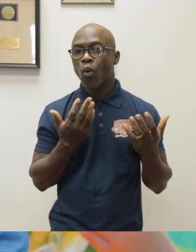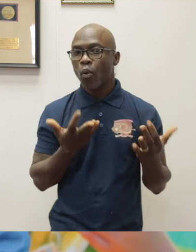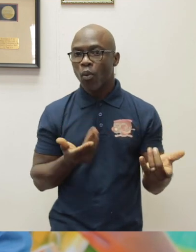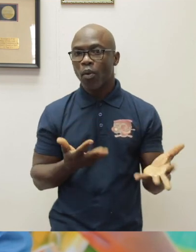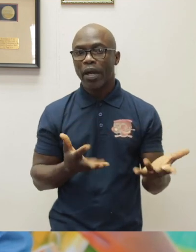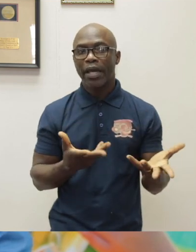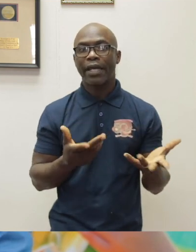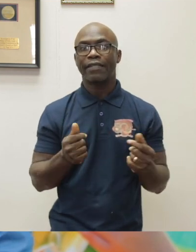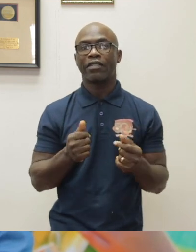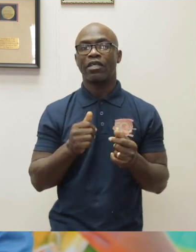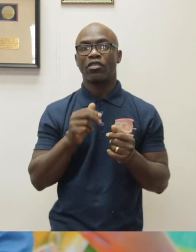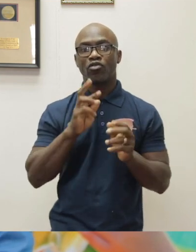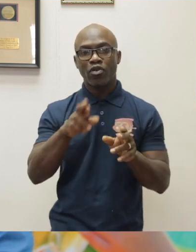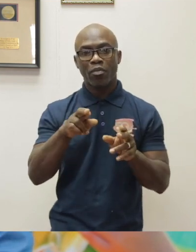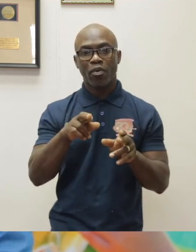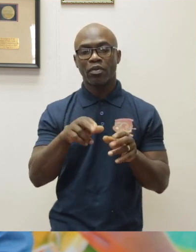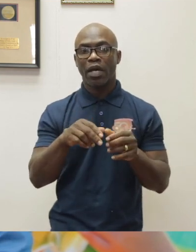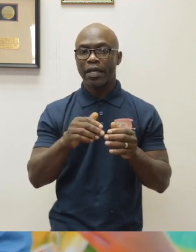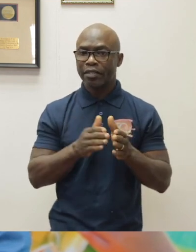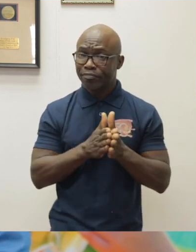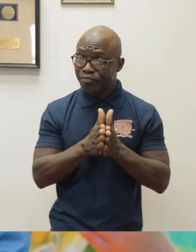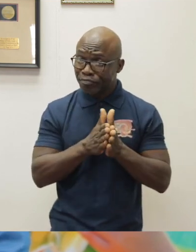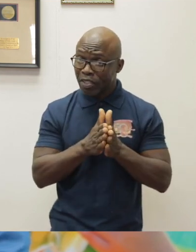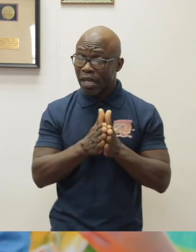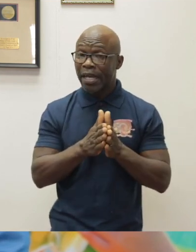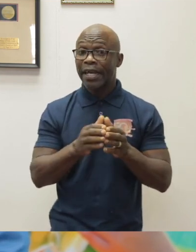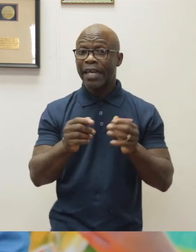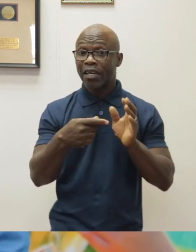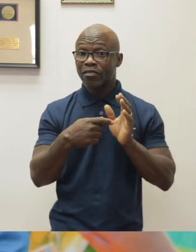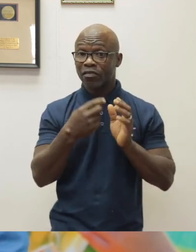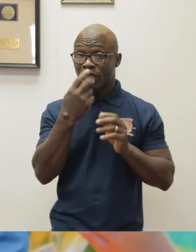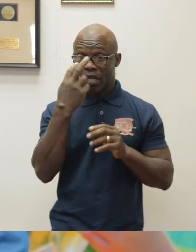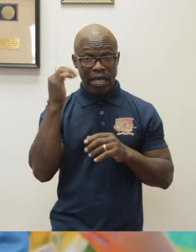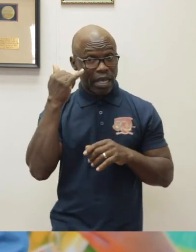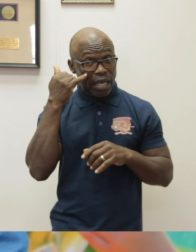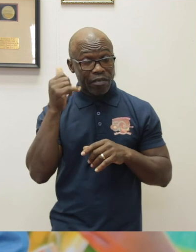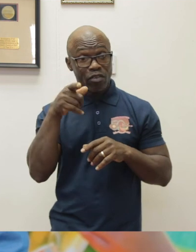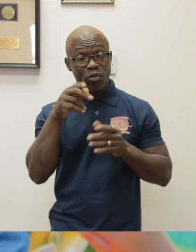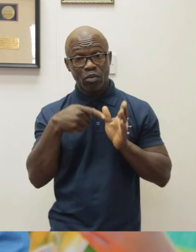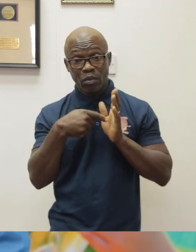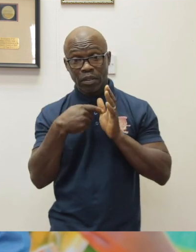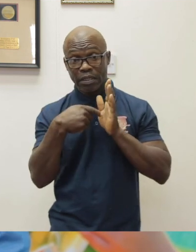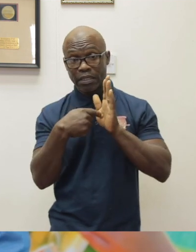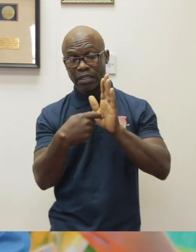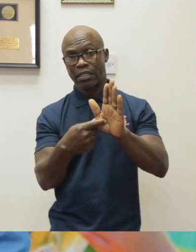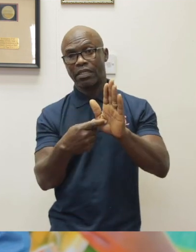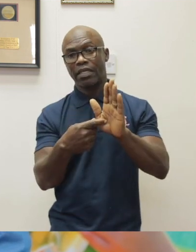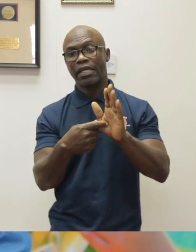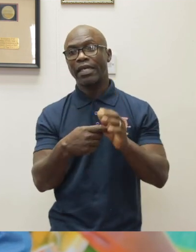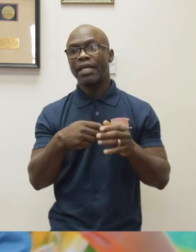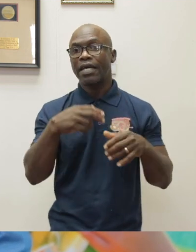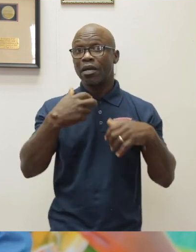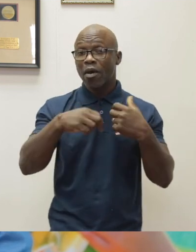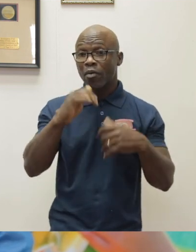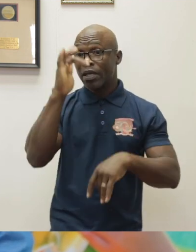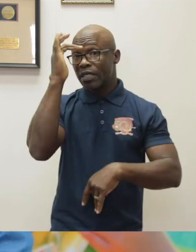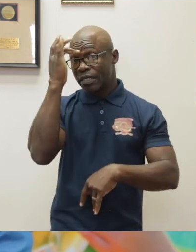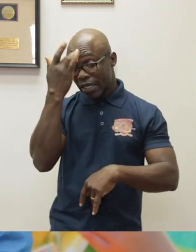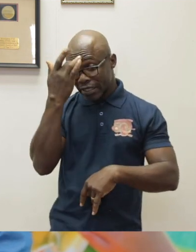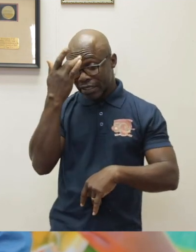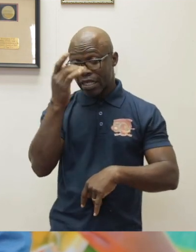wish to reiterate that if signs and symptoms are present, and especially if you have those underlying